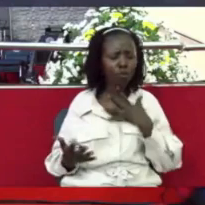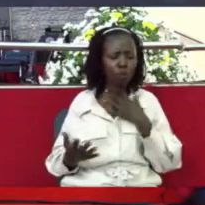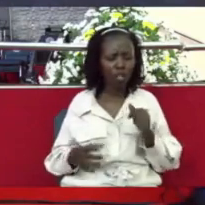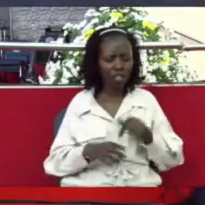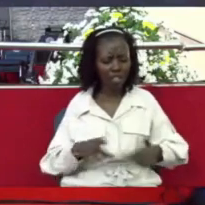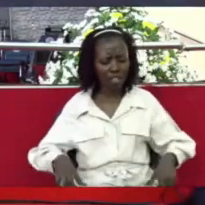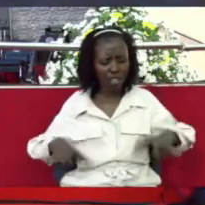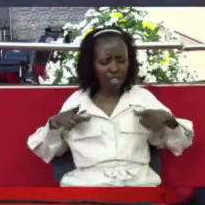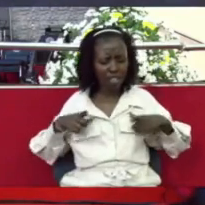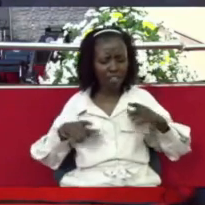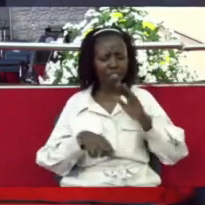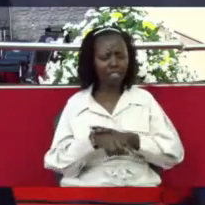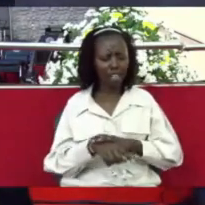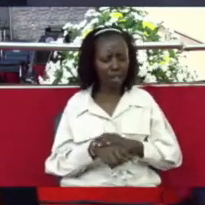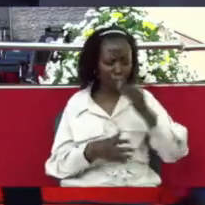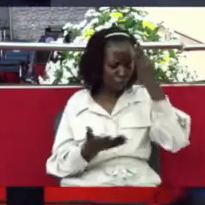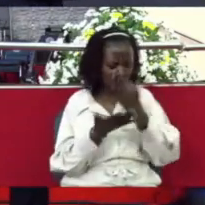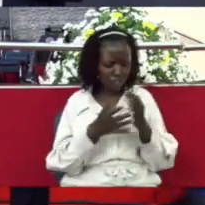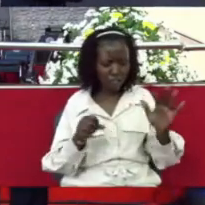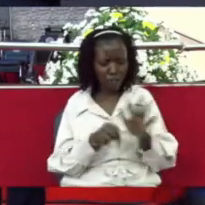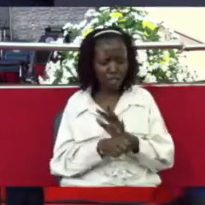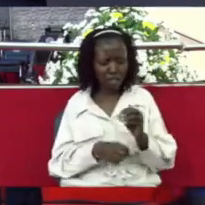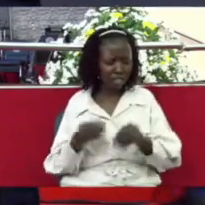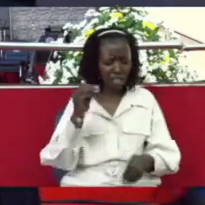as they faithfully give in the months to come,